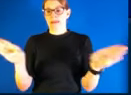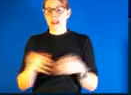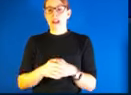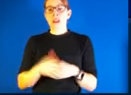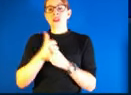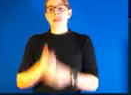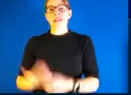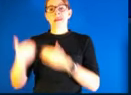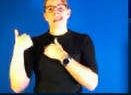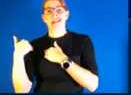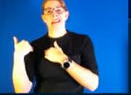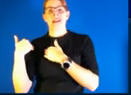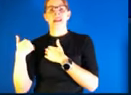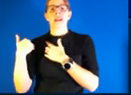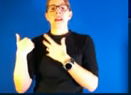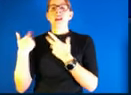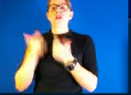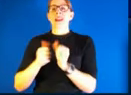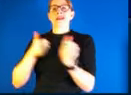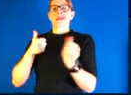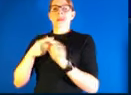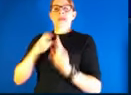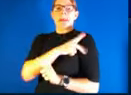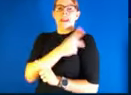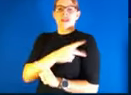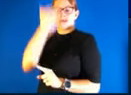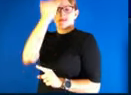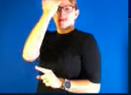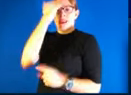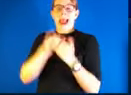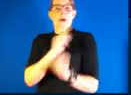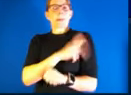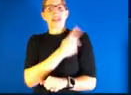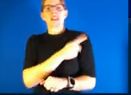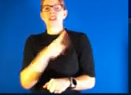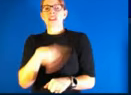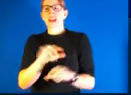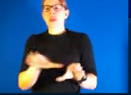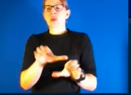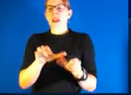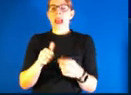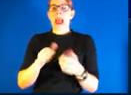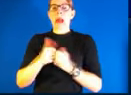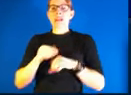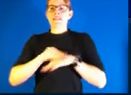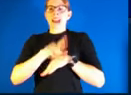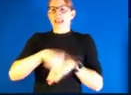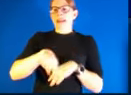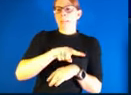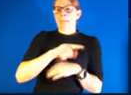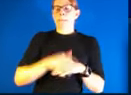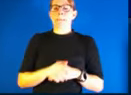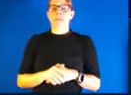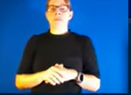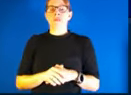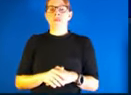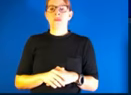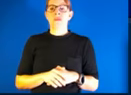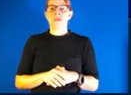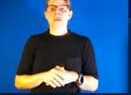away from the patients. How are patients doing? What kind of effect is this having on them? I know you're trying to keep that effect away from them,